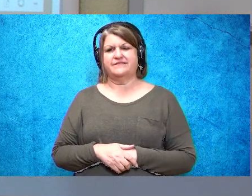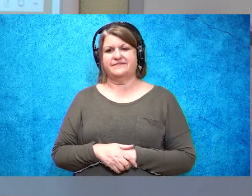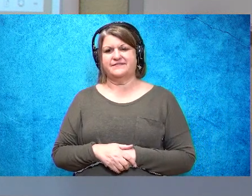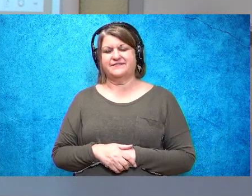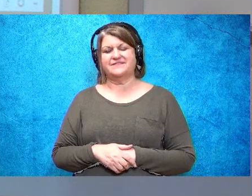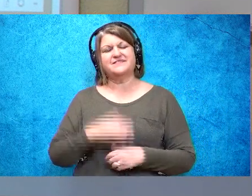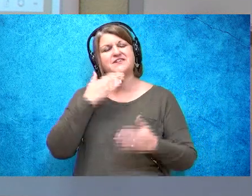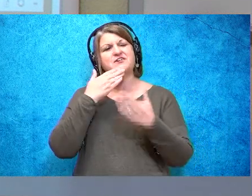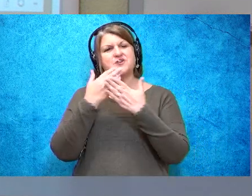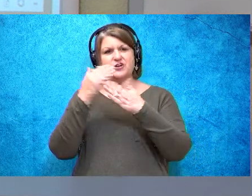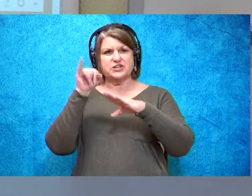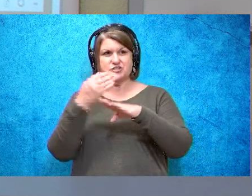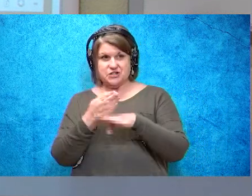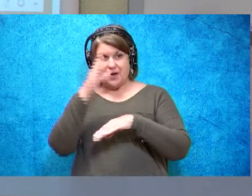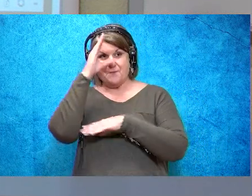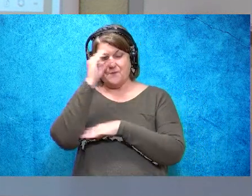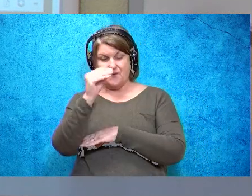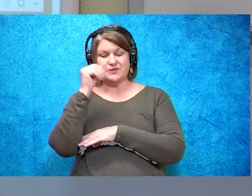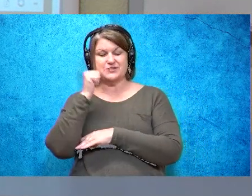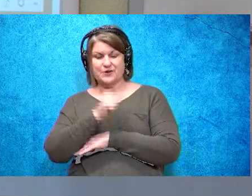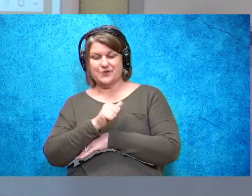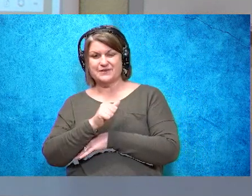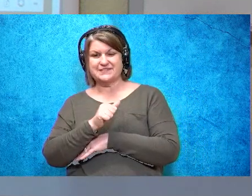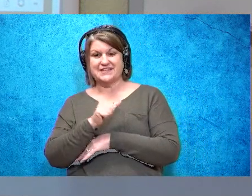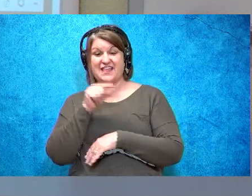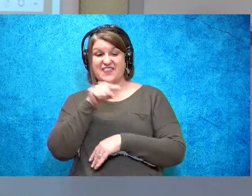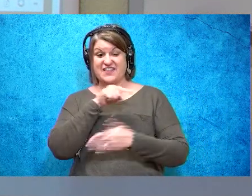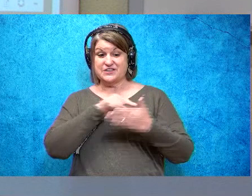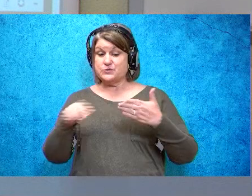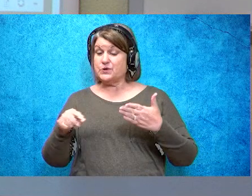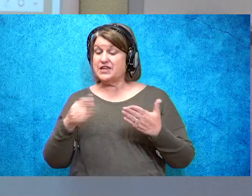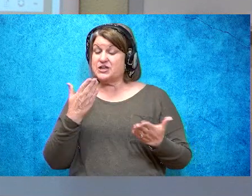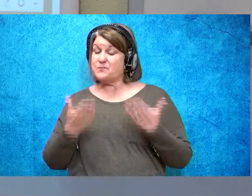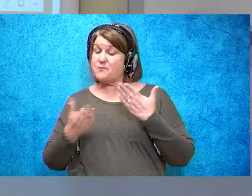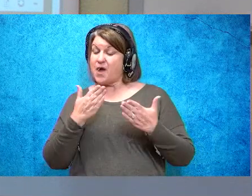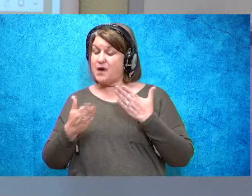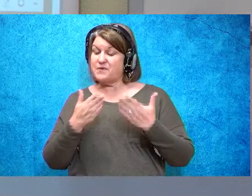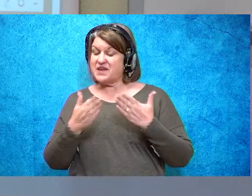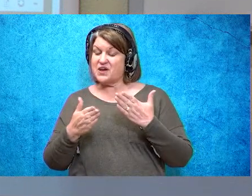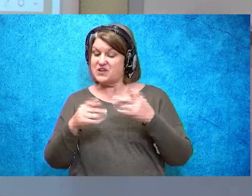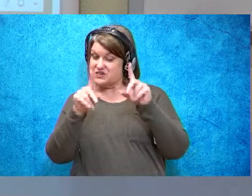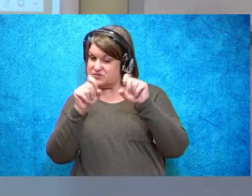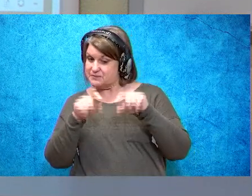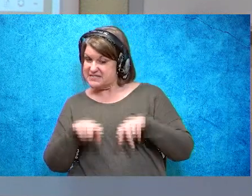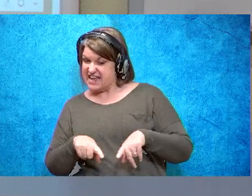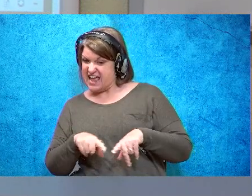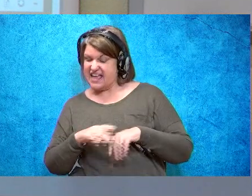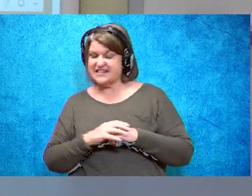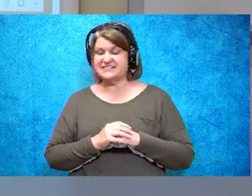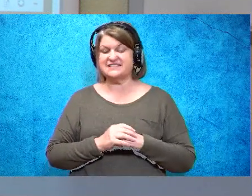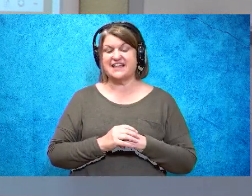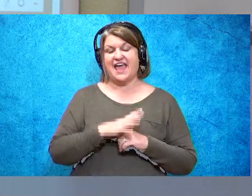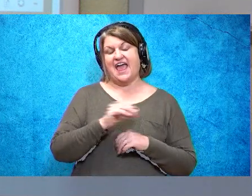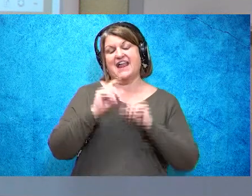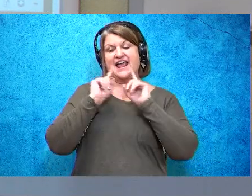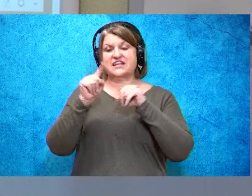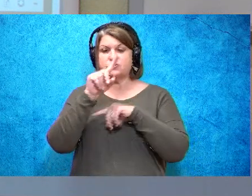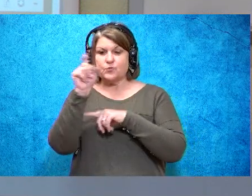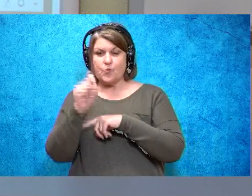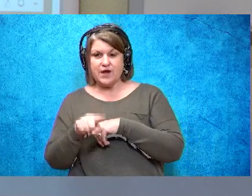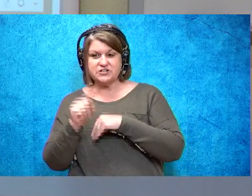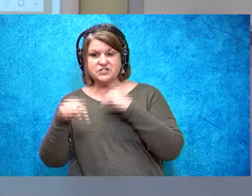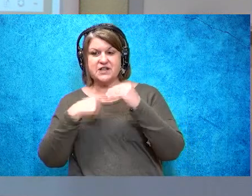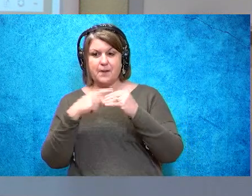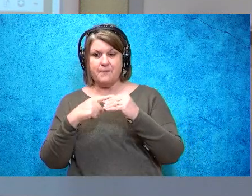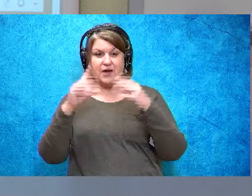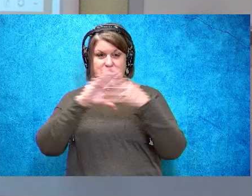Good job, boys and girls. This week, you're probably going to be taking some assessments, and you're probably going to be answering some questions about a text